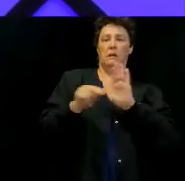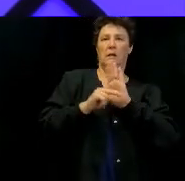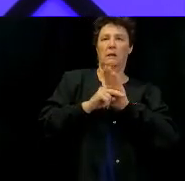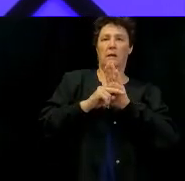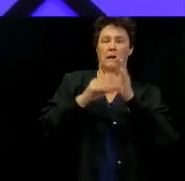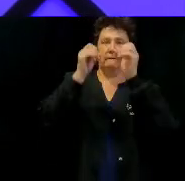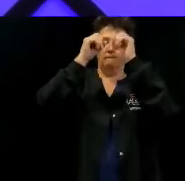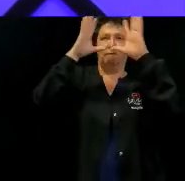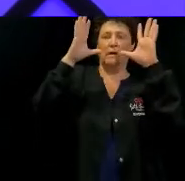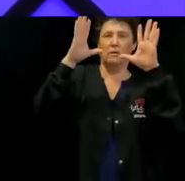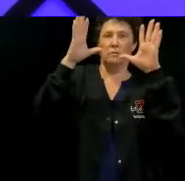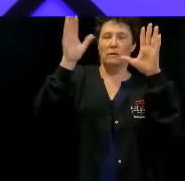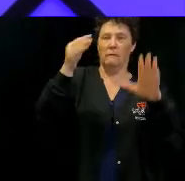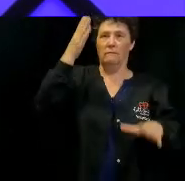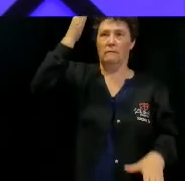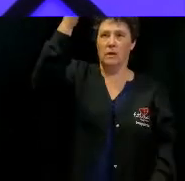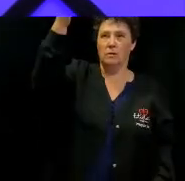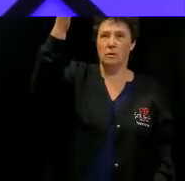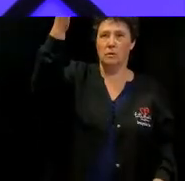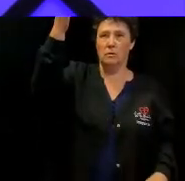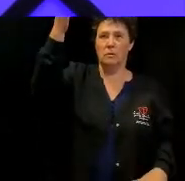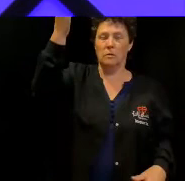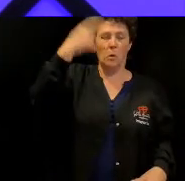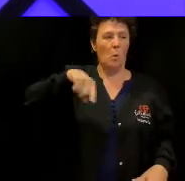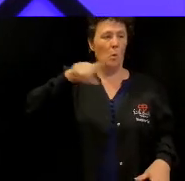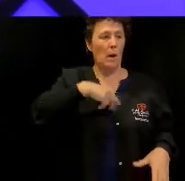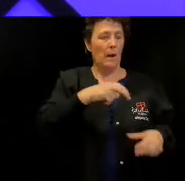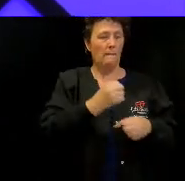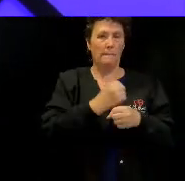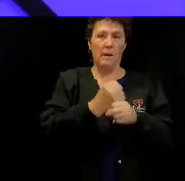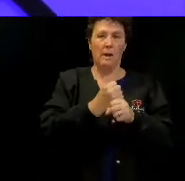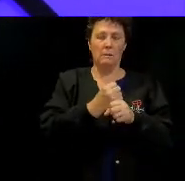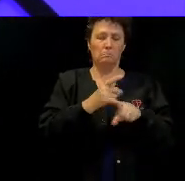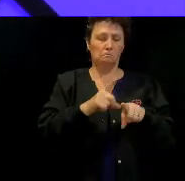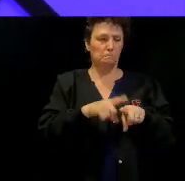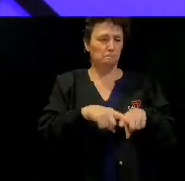make decisions on fear-based decision.